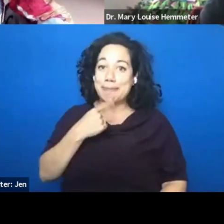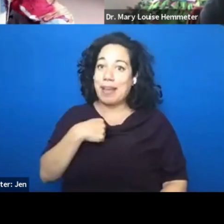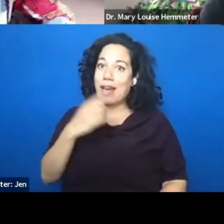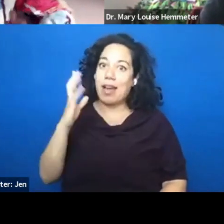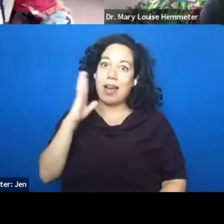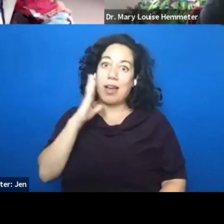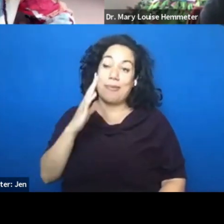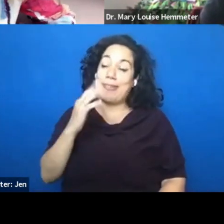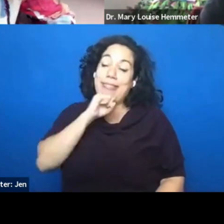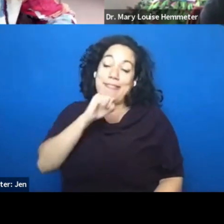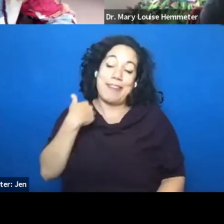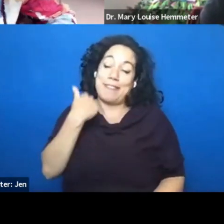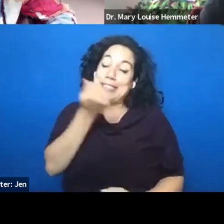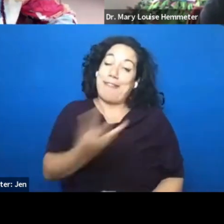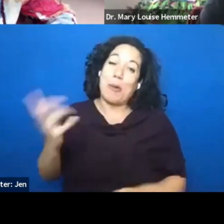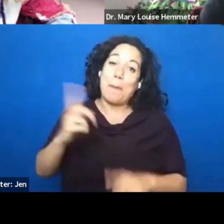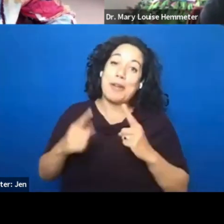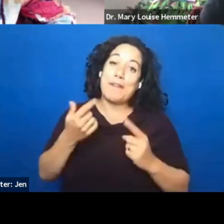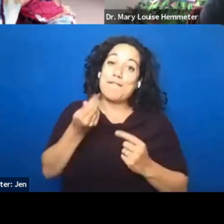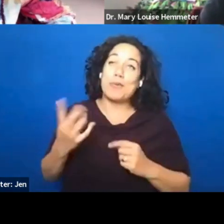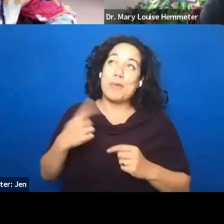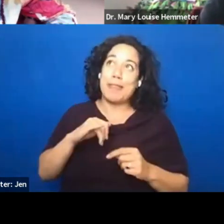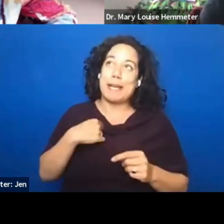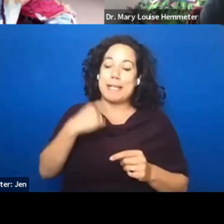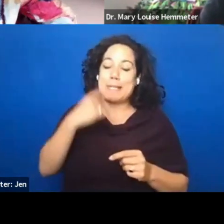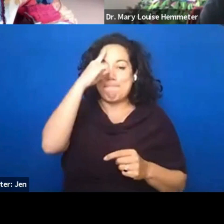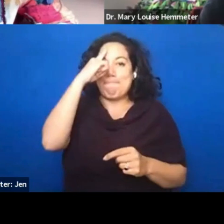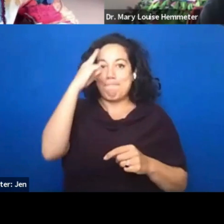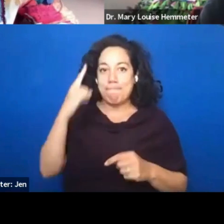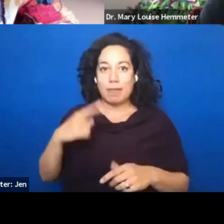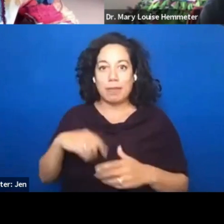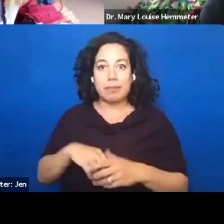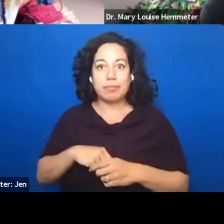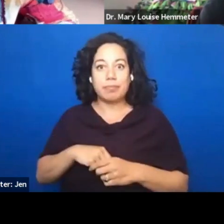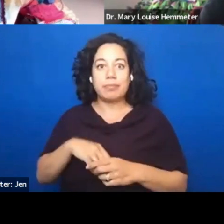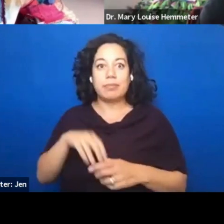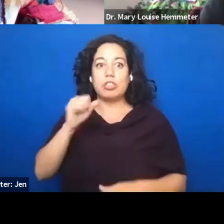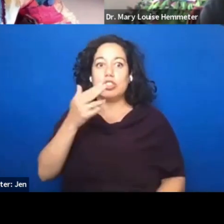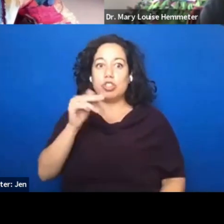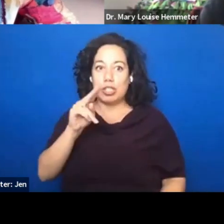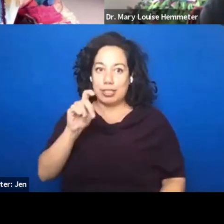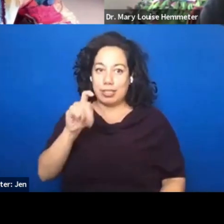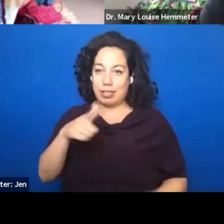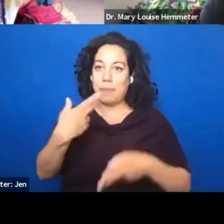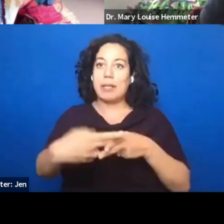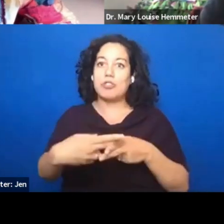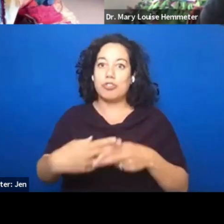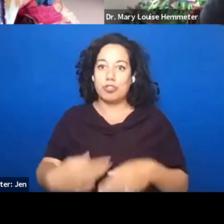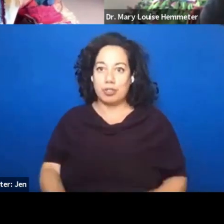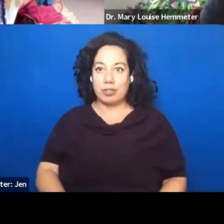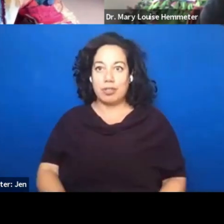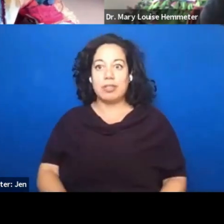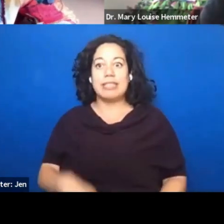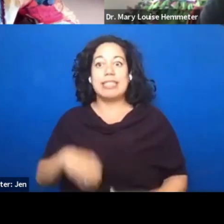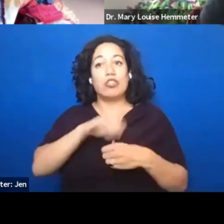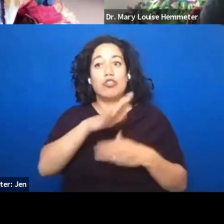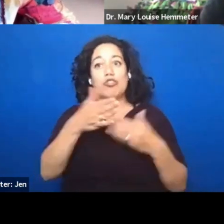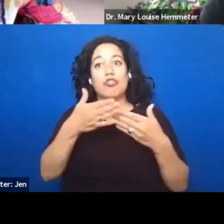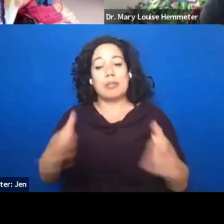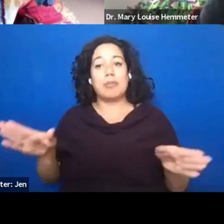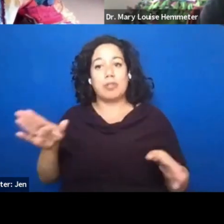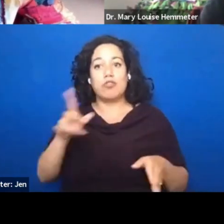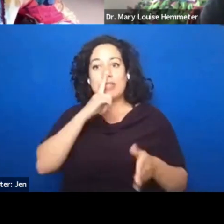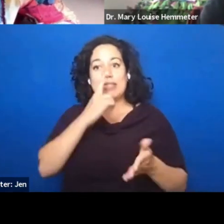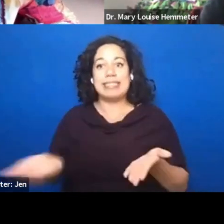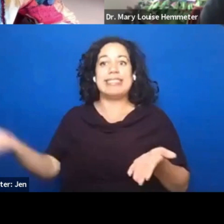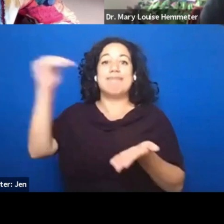but just a couple that stand out for me. And Chantel talked about it in her overall summary, and that's to